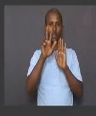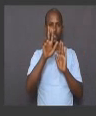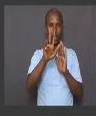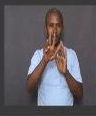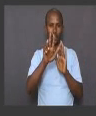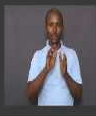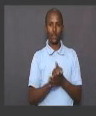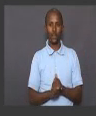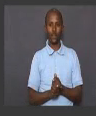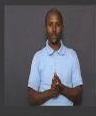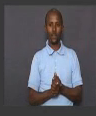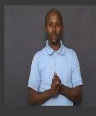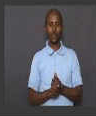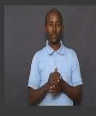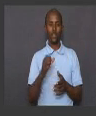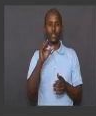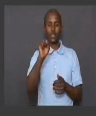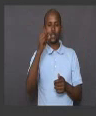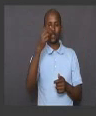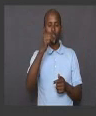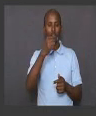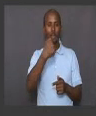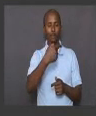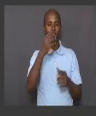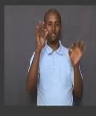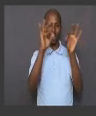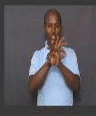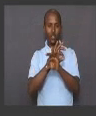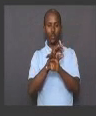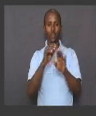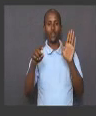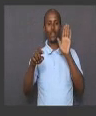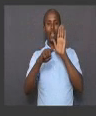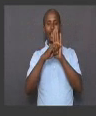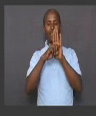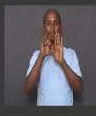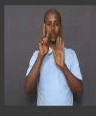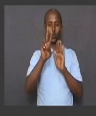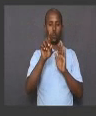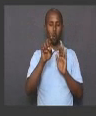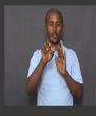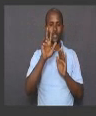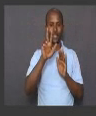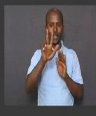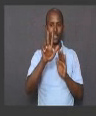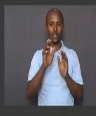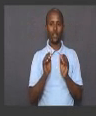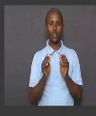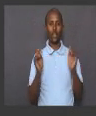3. The signum function of negative